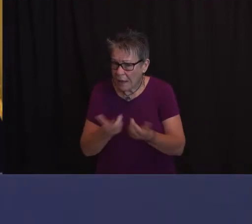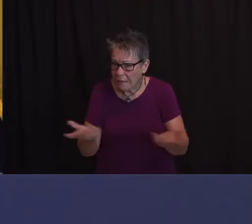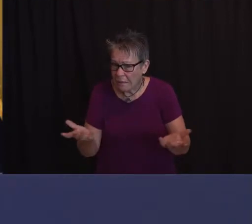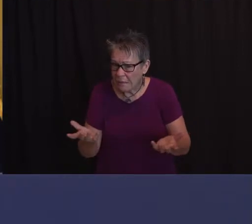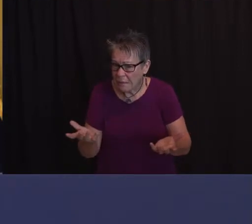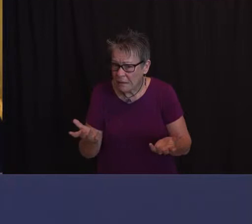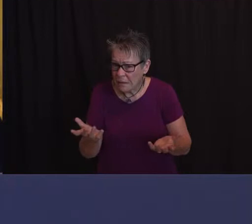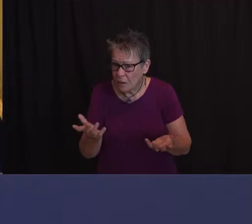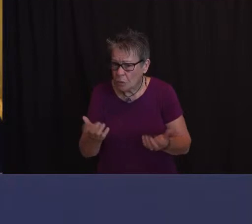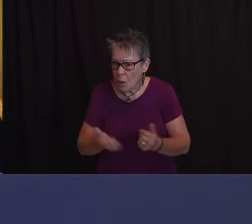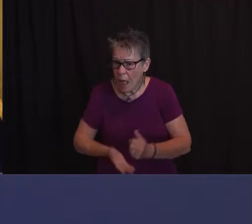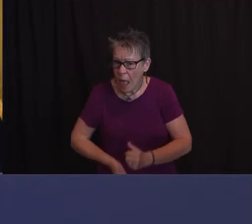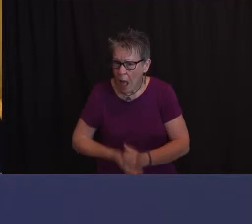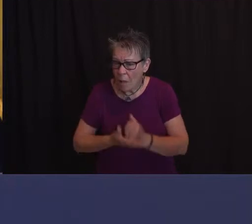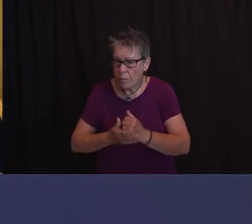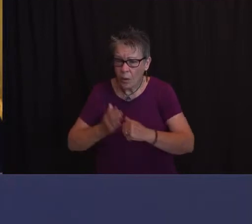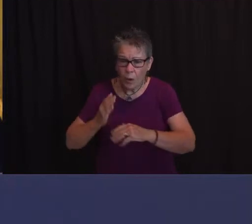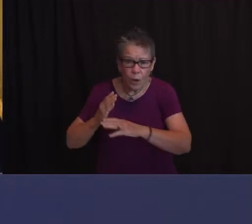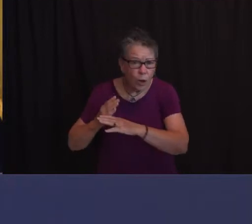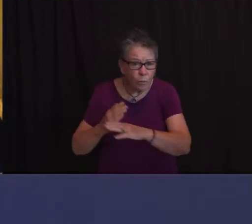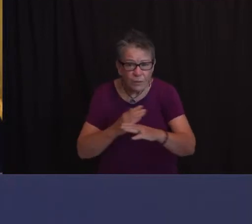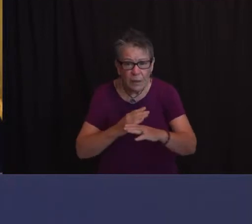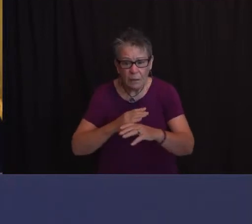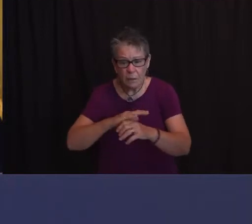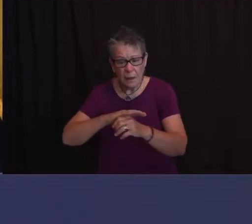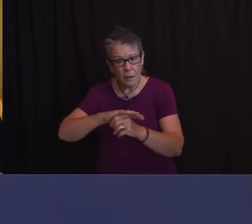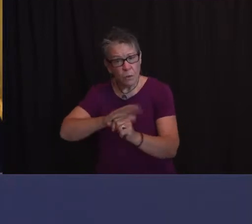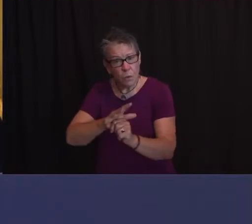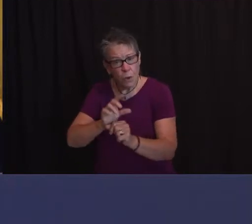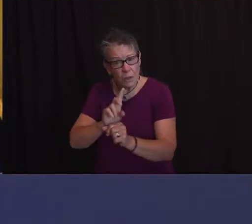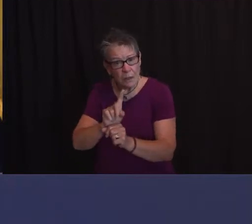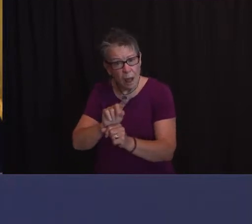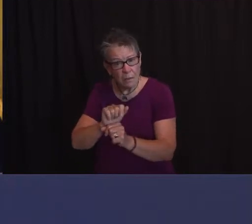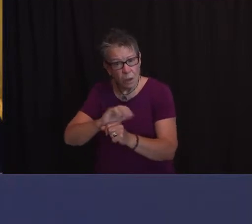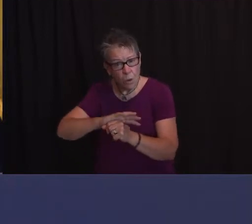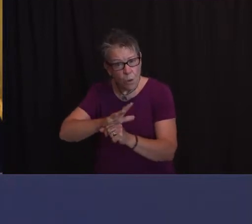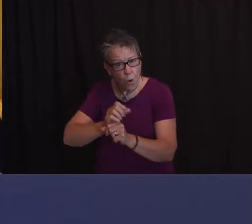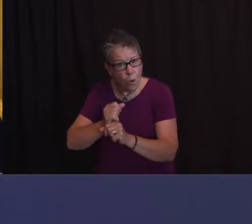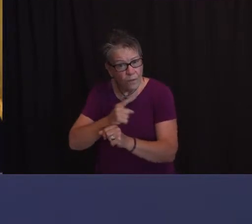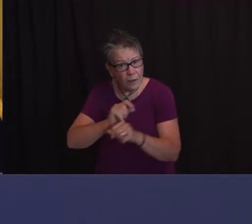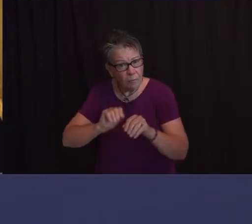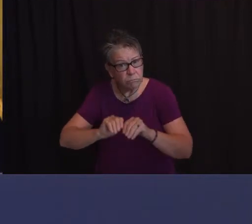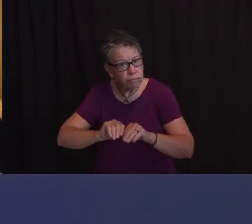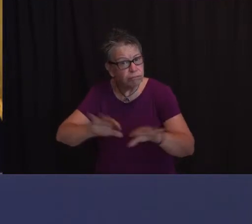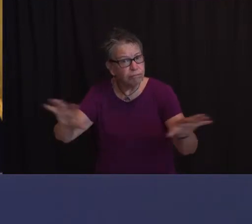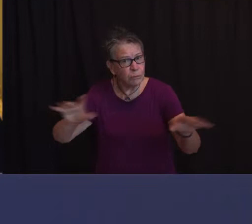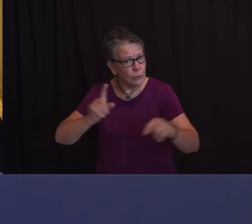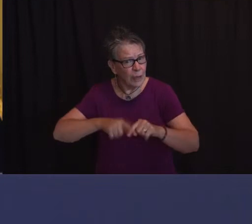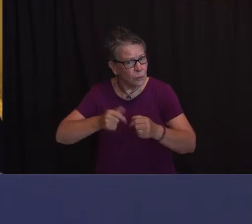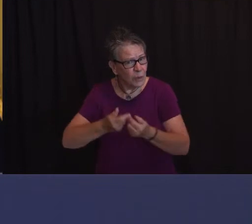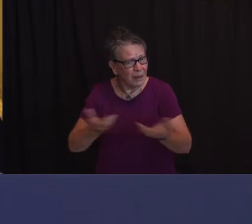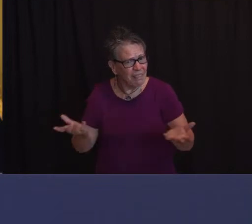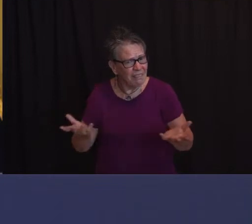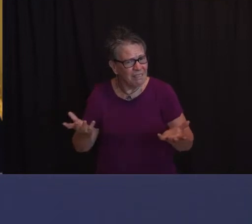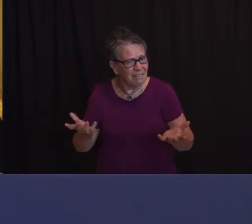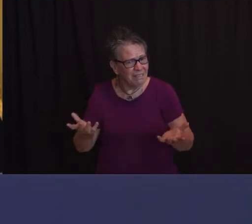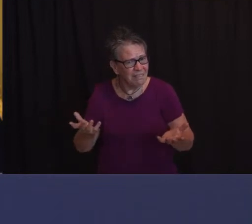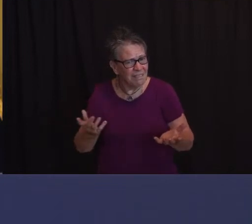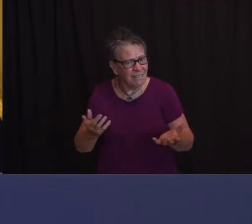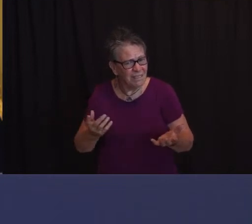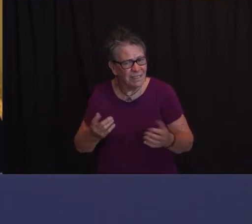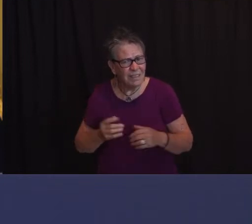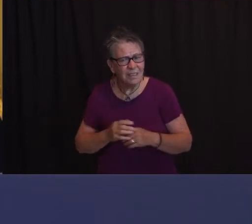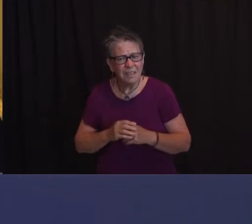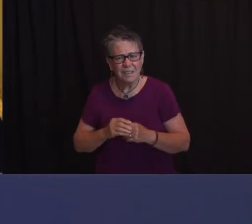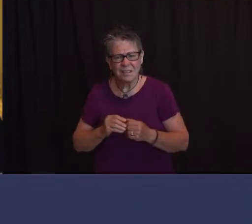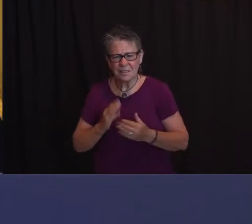Some people feel that if they have followed your guidance, gotten vaccinated, that basically they could get punished